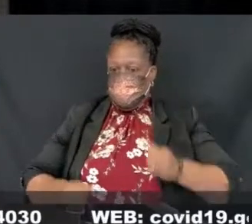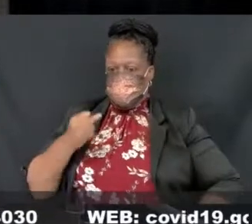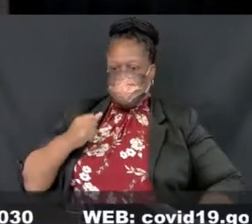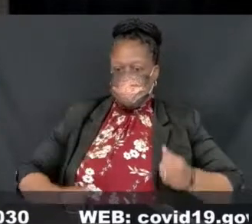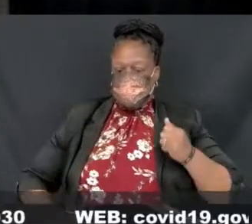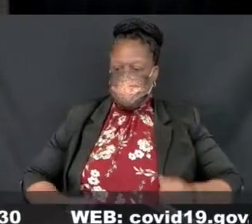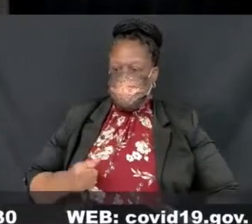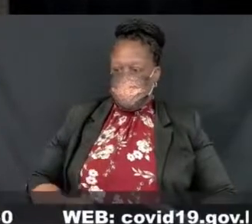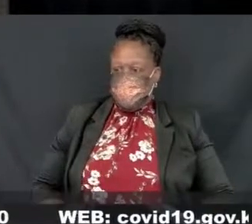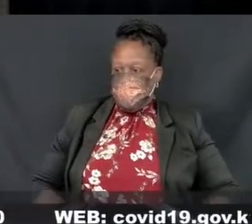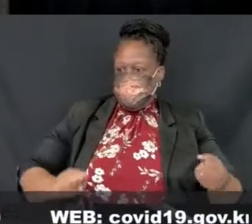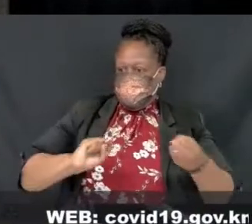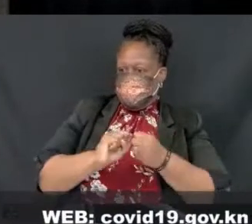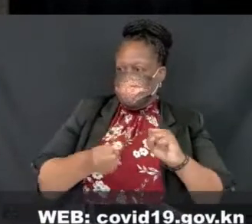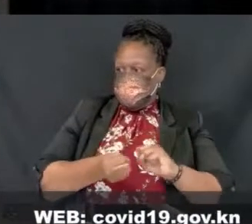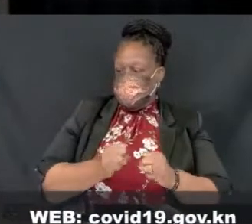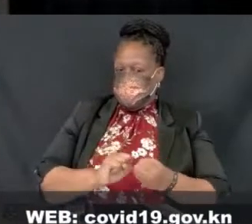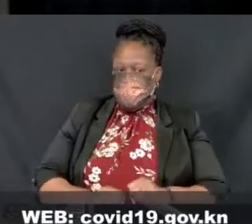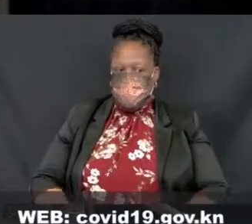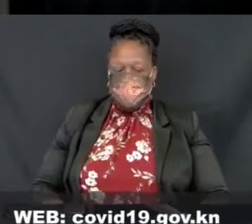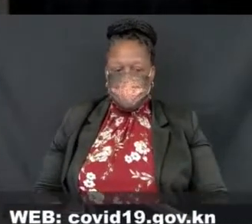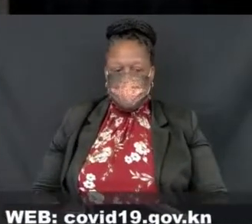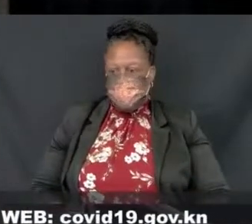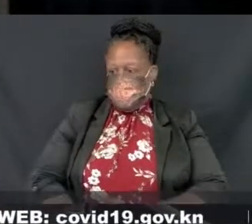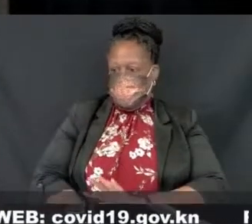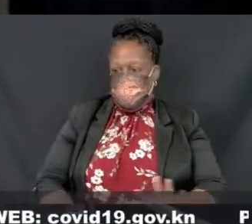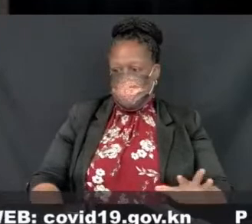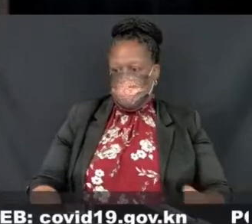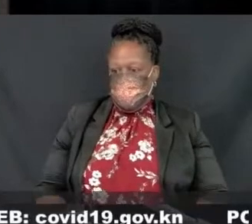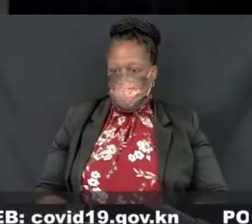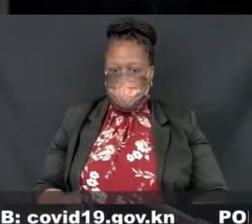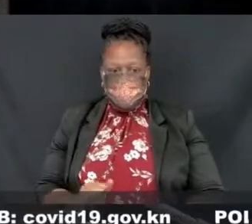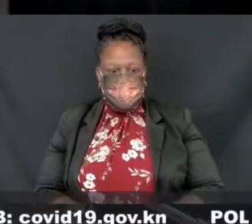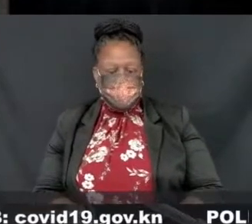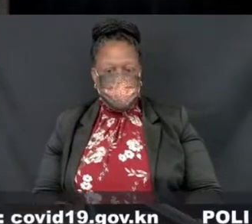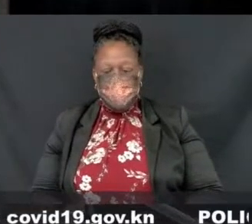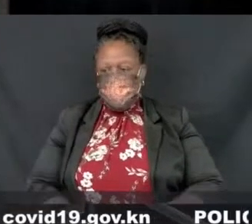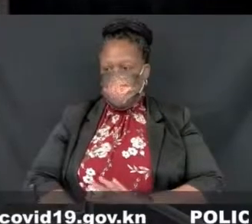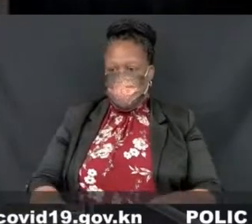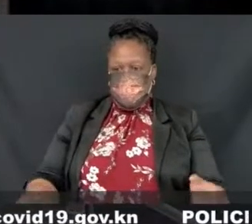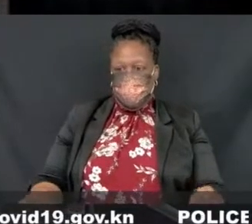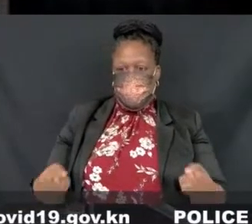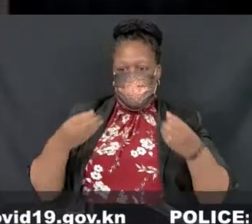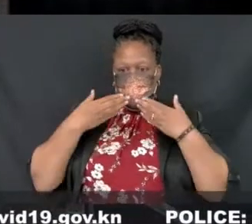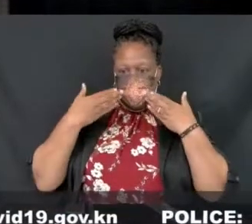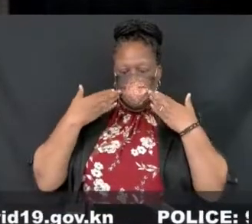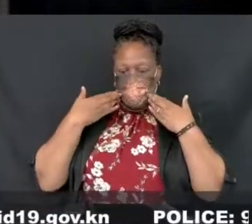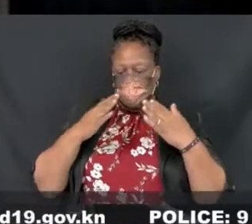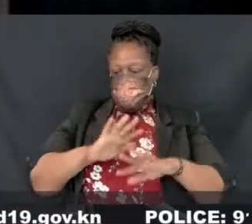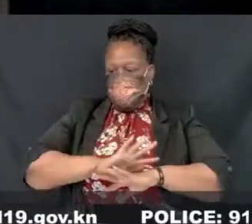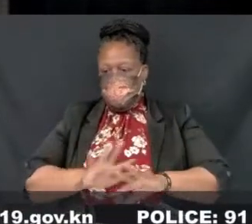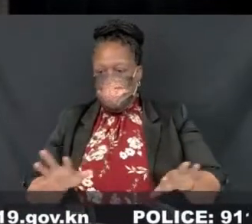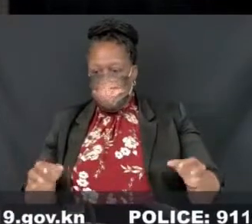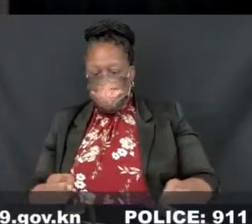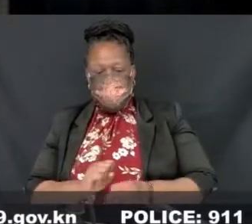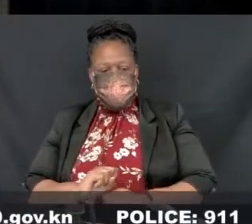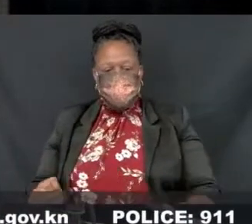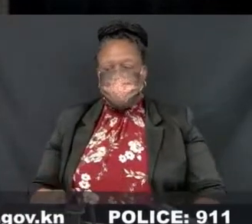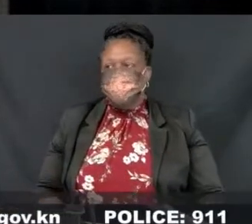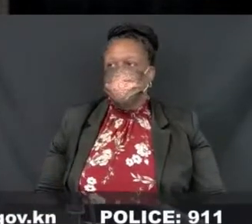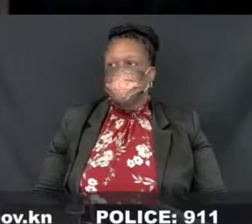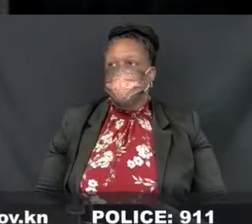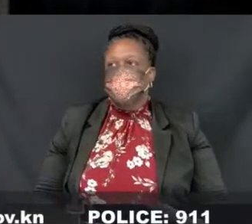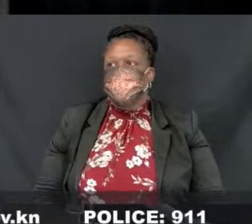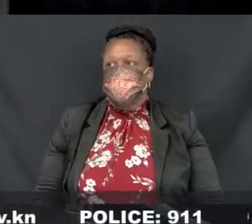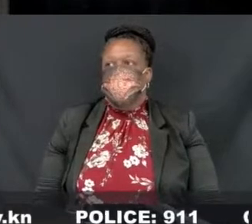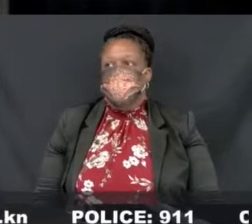some developing countries. Why were they protesting? Because it's not easy when your fundamental